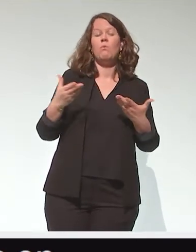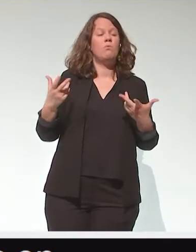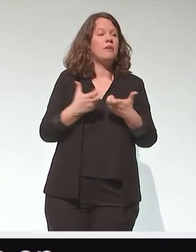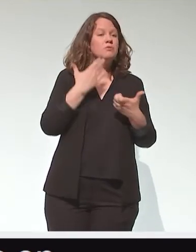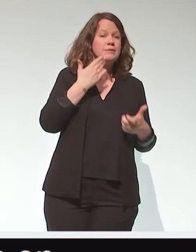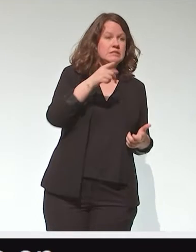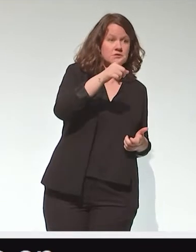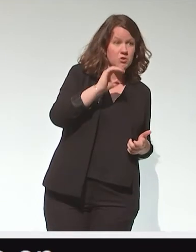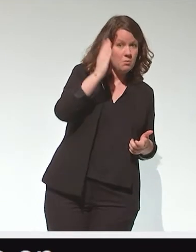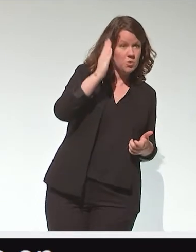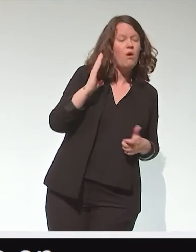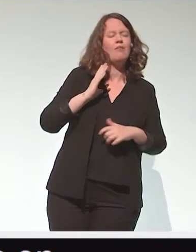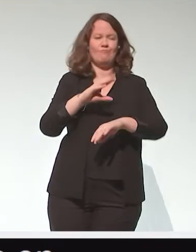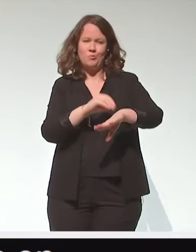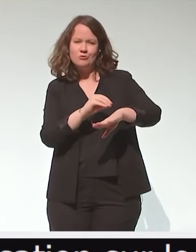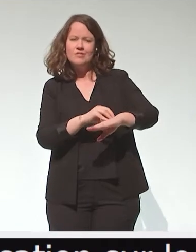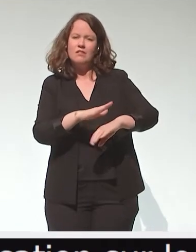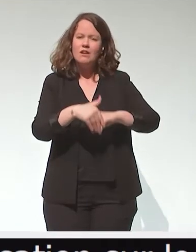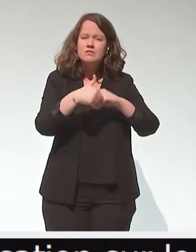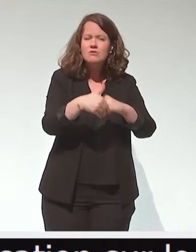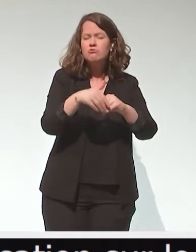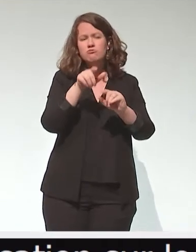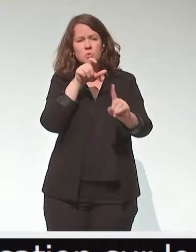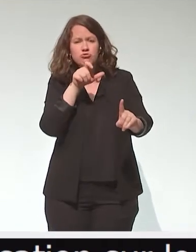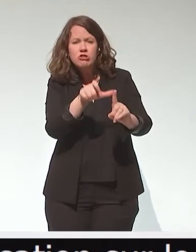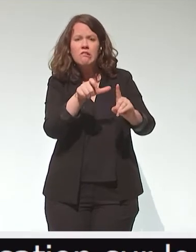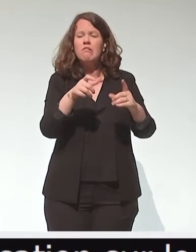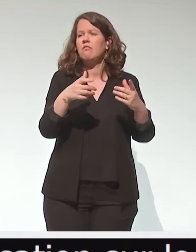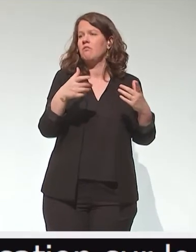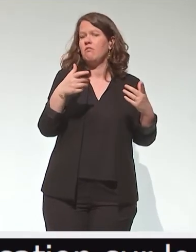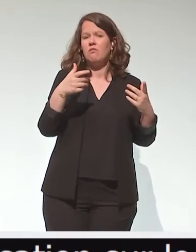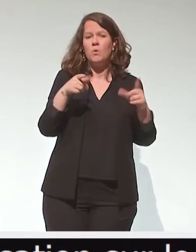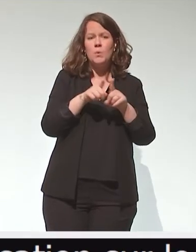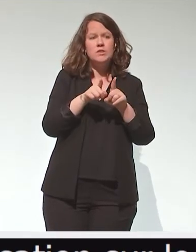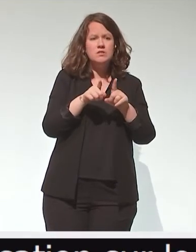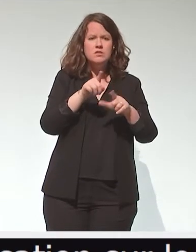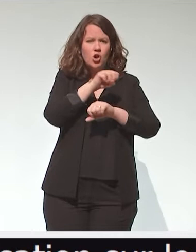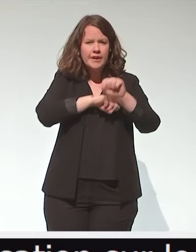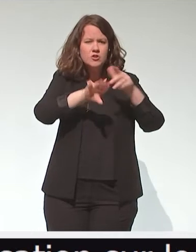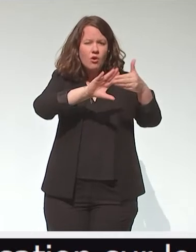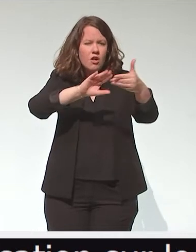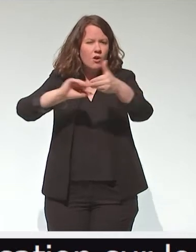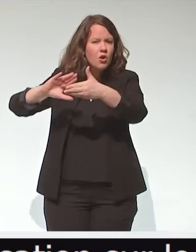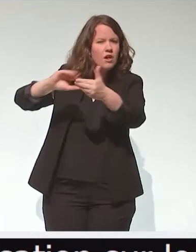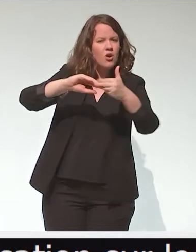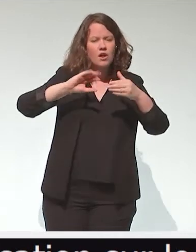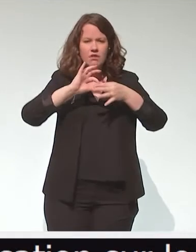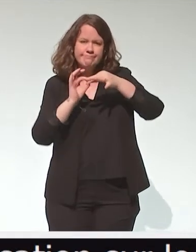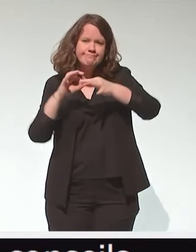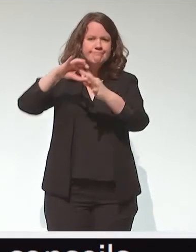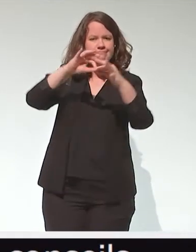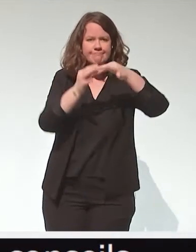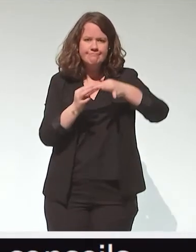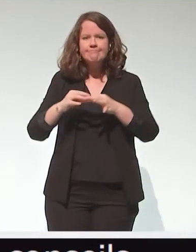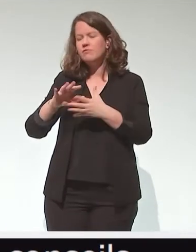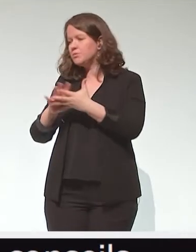also promote cooperation with the employers, social services, diagnostic centers, NGOs,